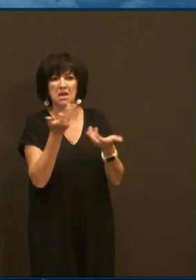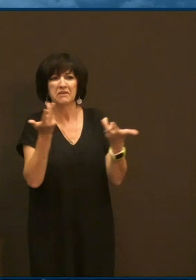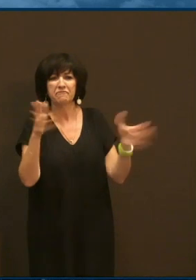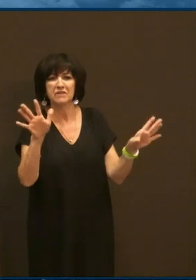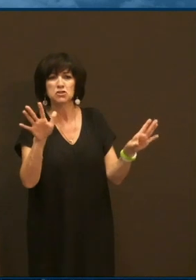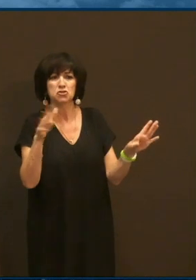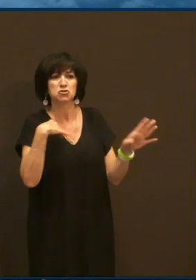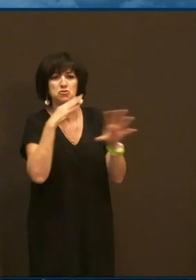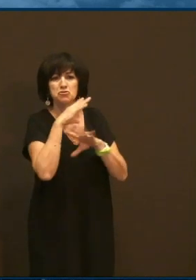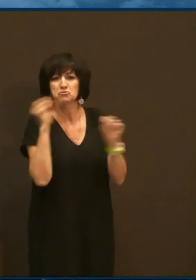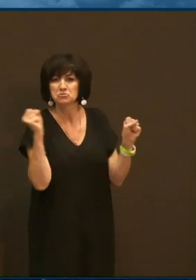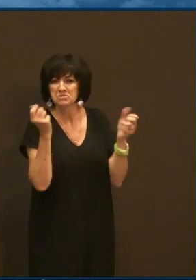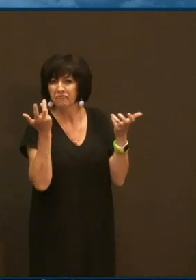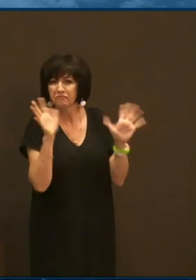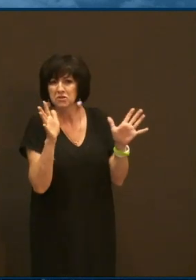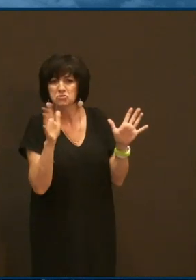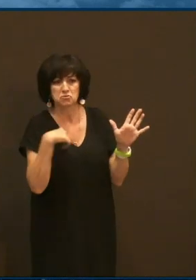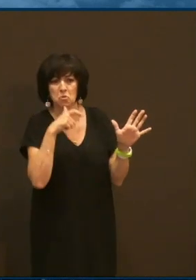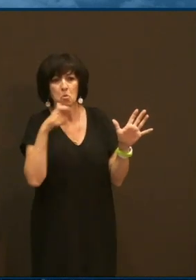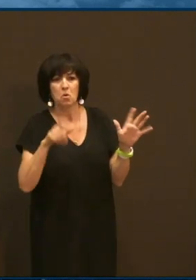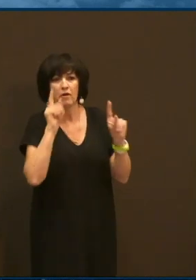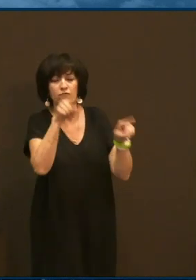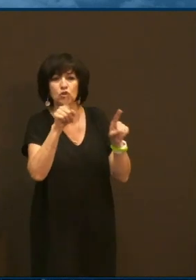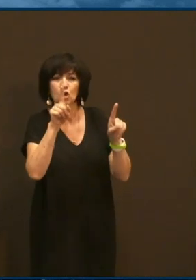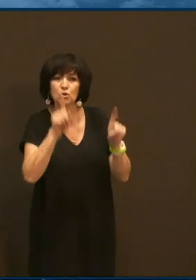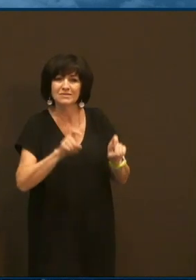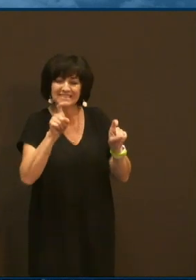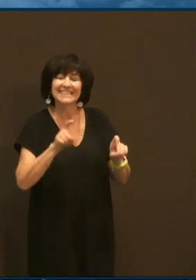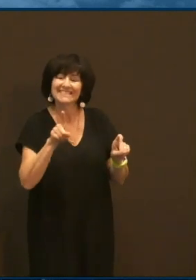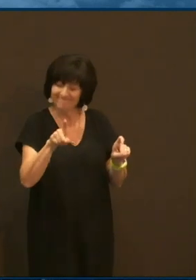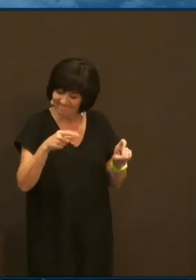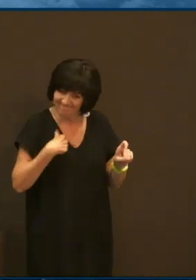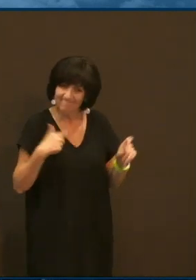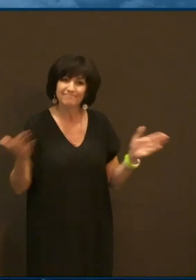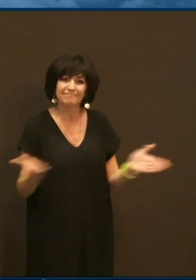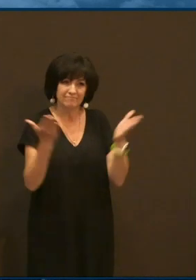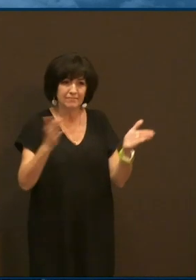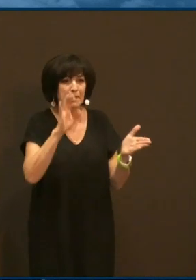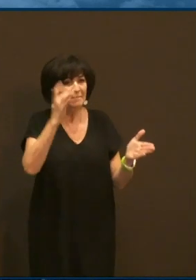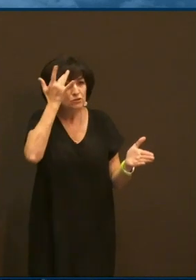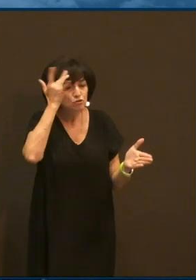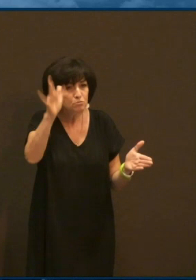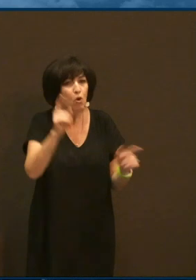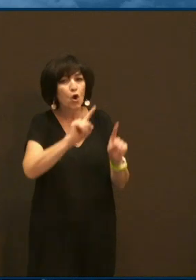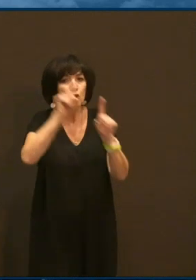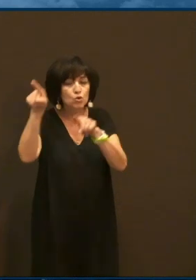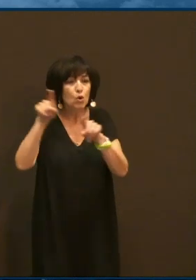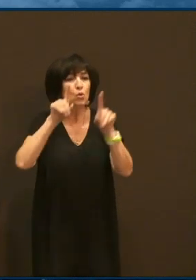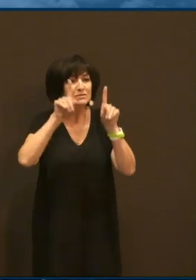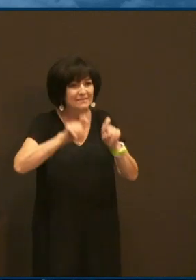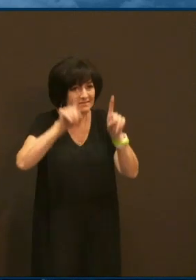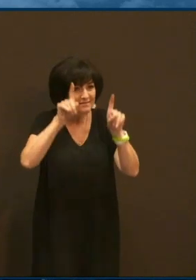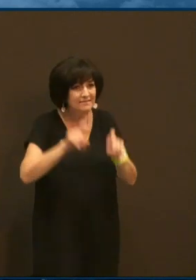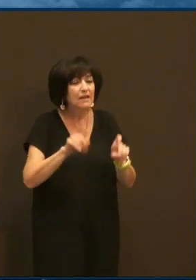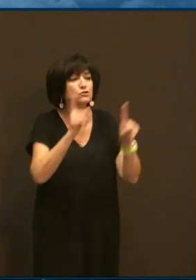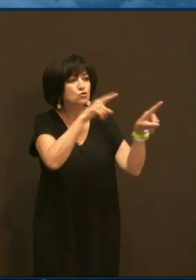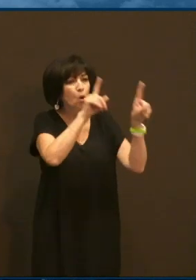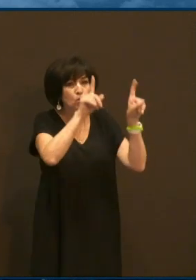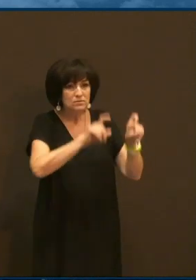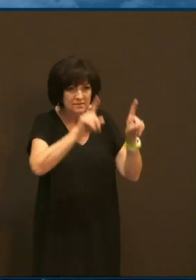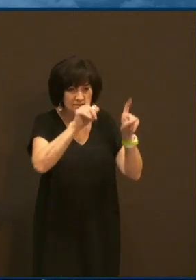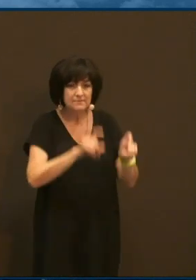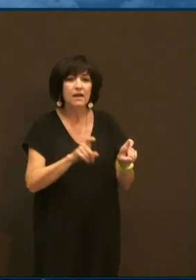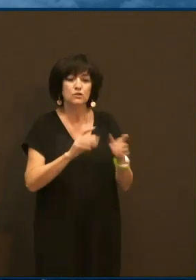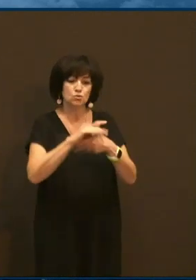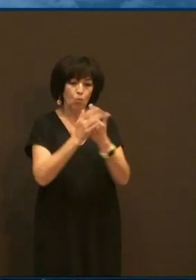sure we can stay ahead of it by getting everyone tested. So be smart, get tested, wash your hands, wear a face covering.